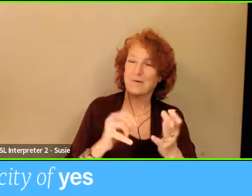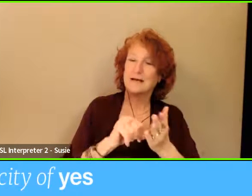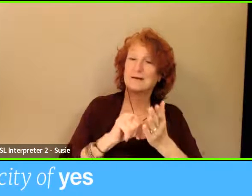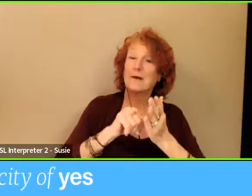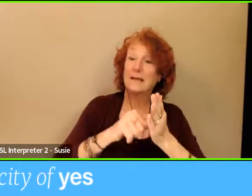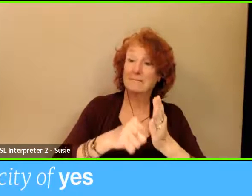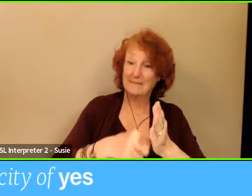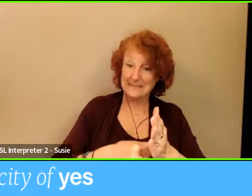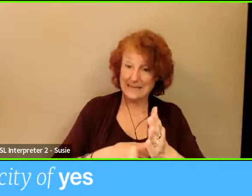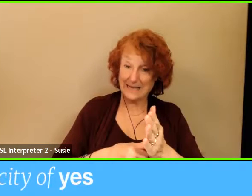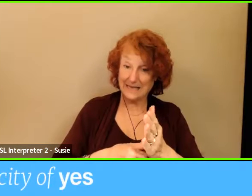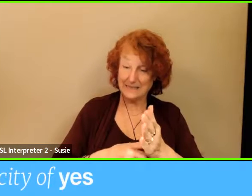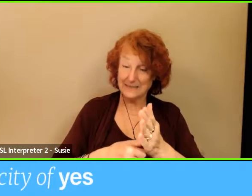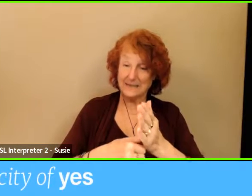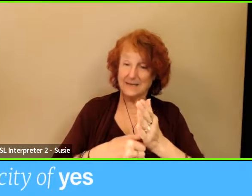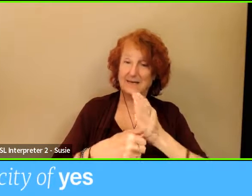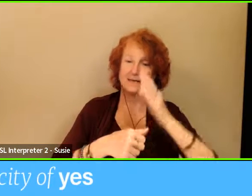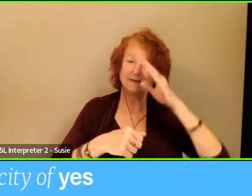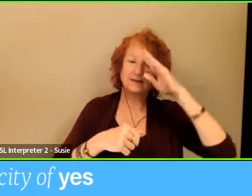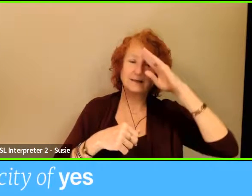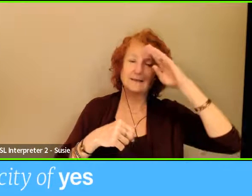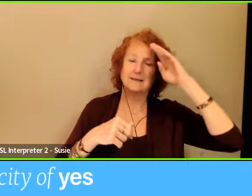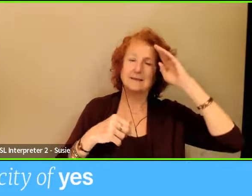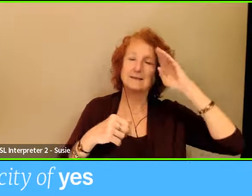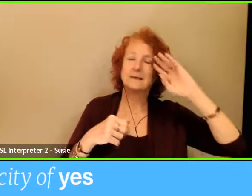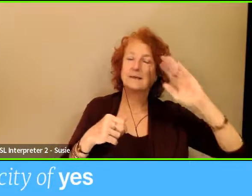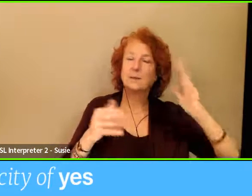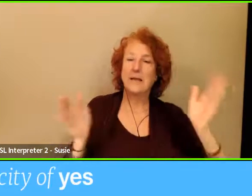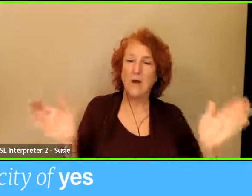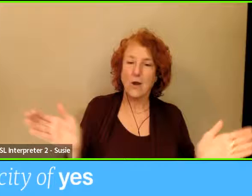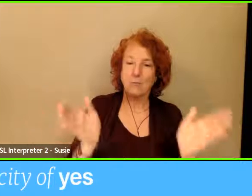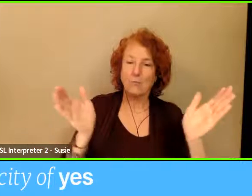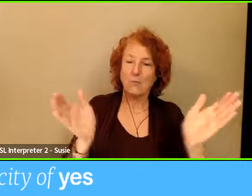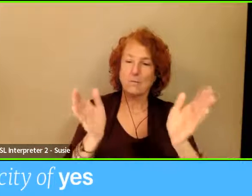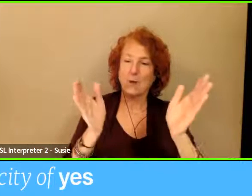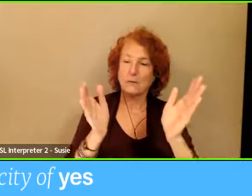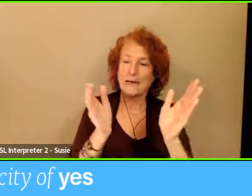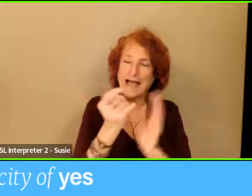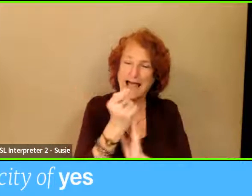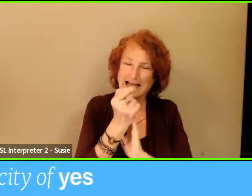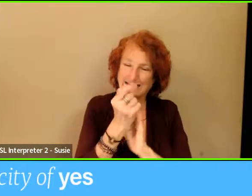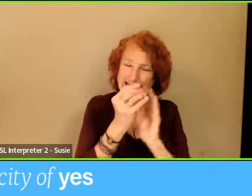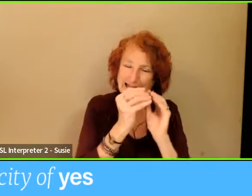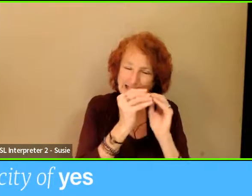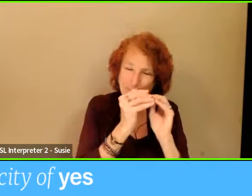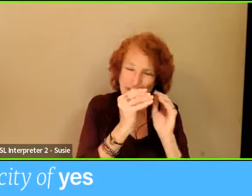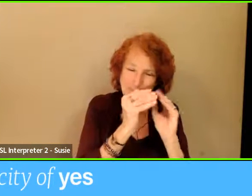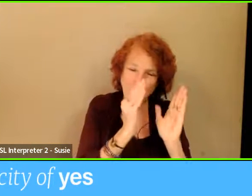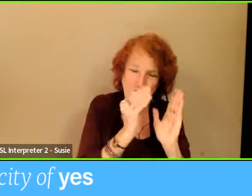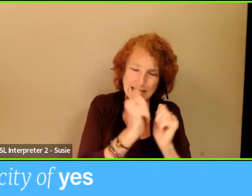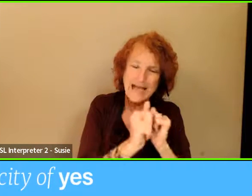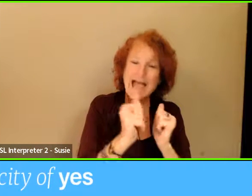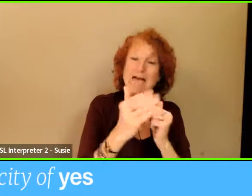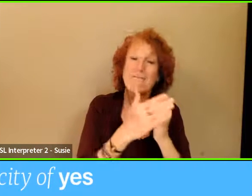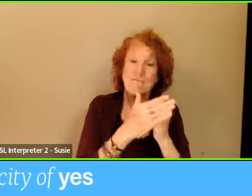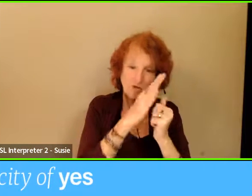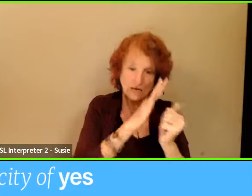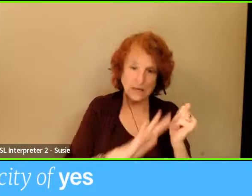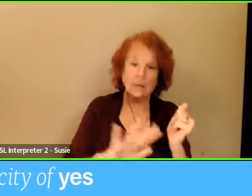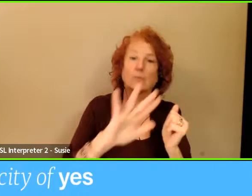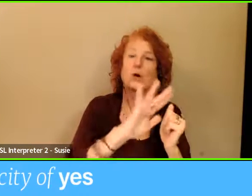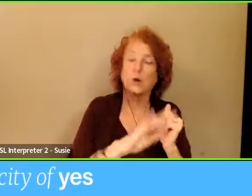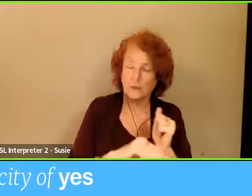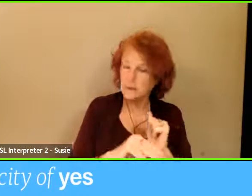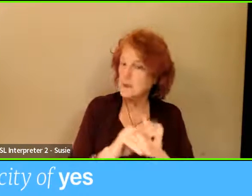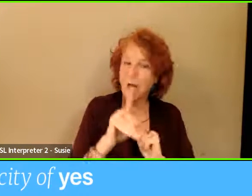idea of this for City of Yester housing opportunity is that we're promoting a little more housing in every neighborhood. Like John mentioned, the approach that we're taking here is